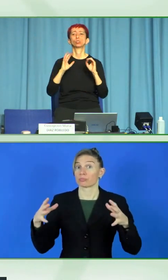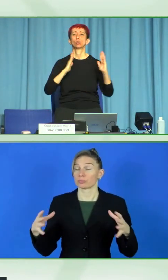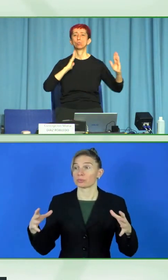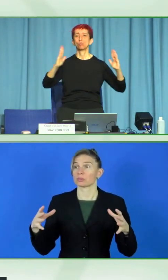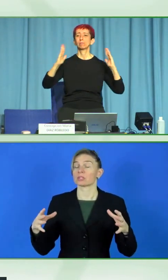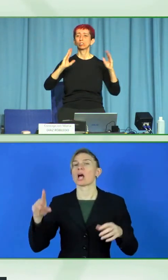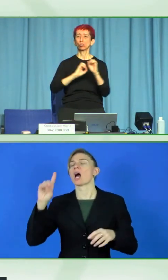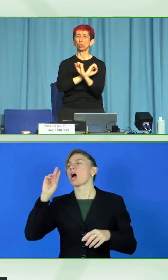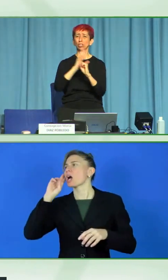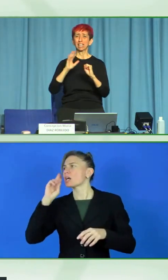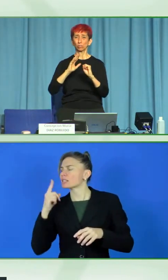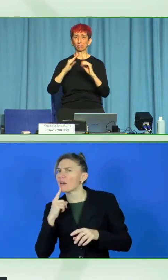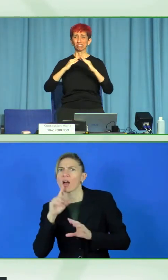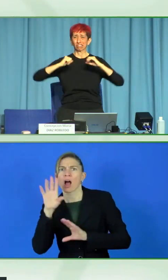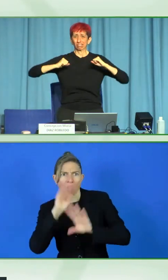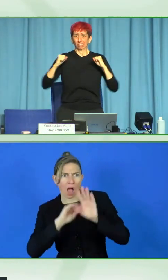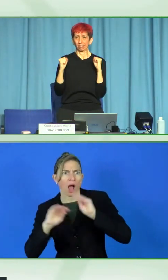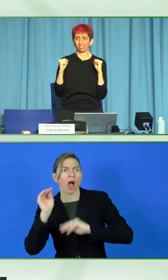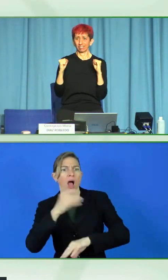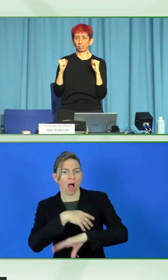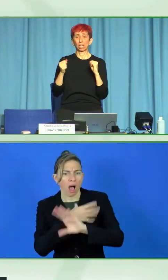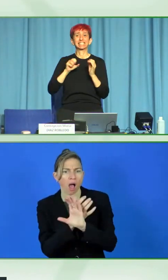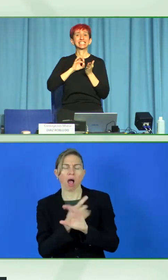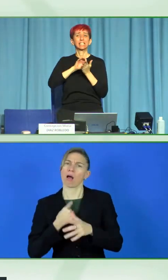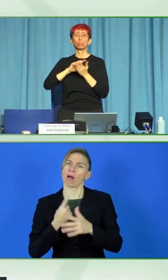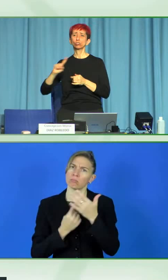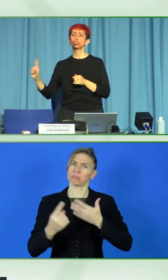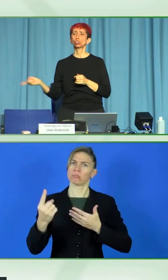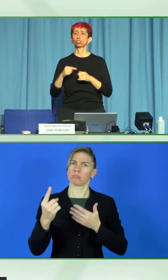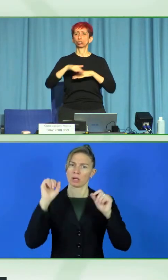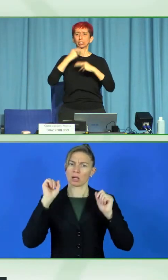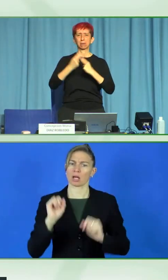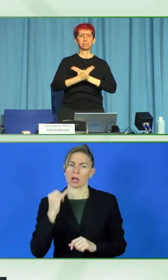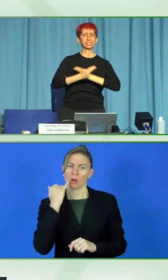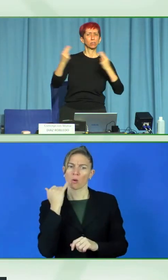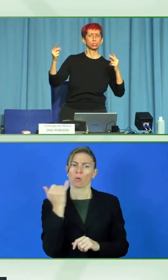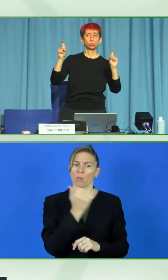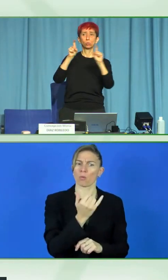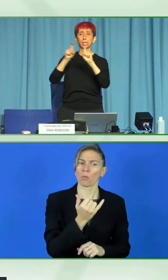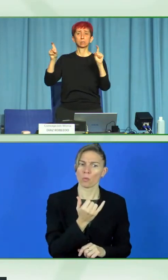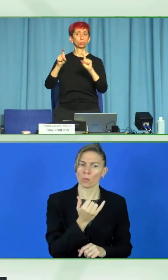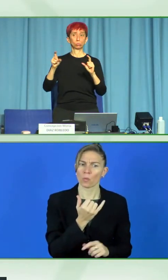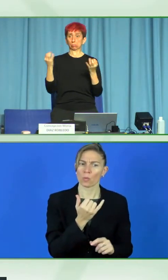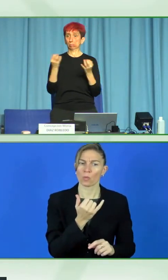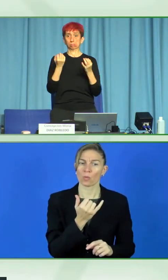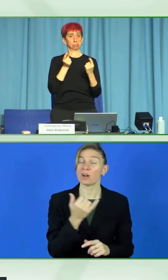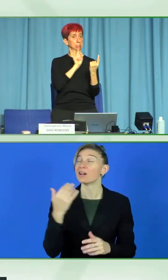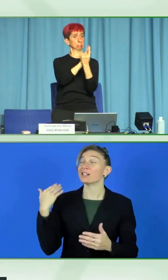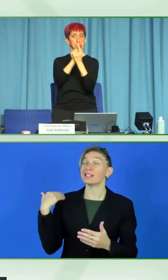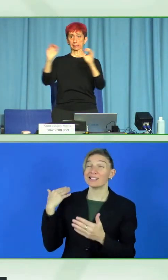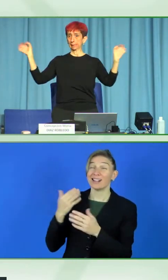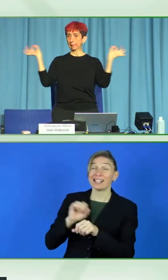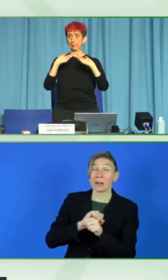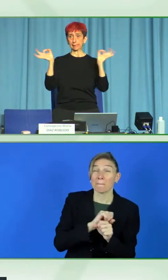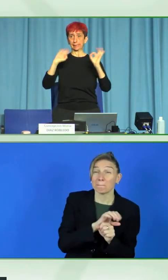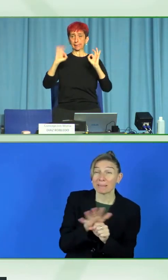they gain in autonomy, so especially during the pandemic, in the first hard